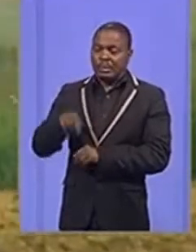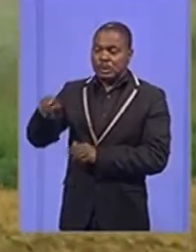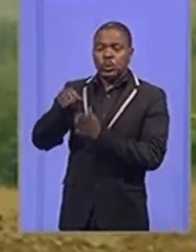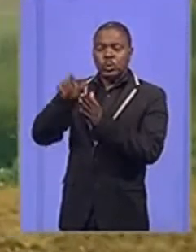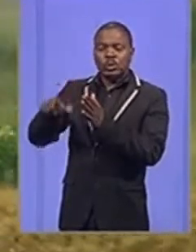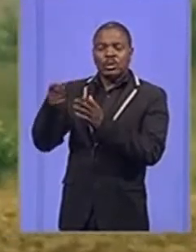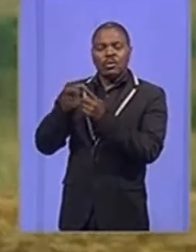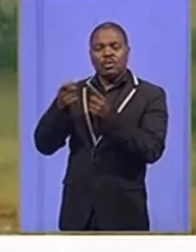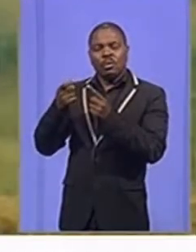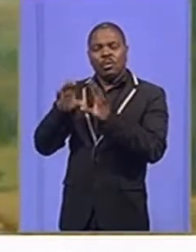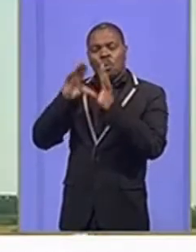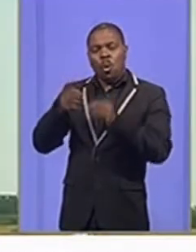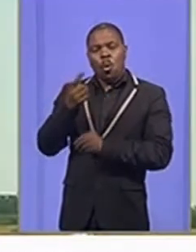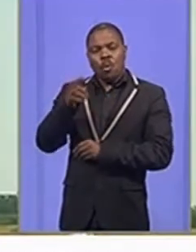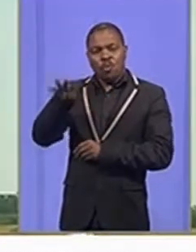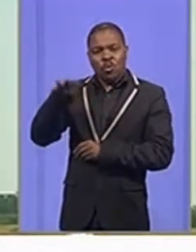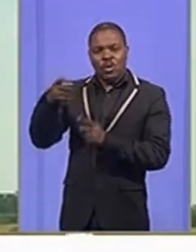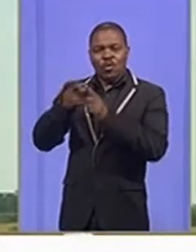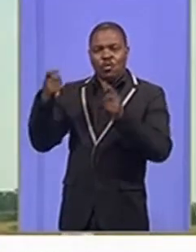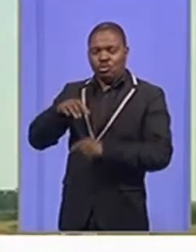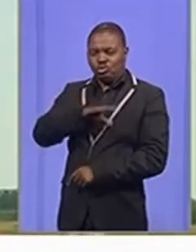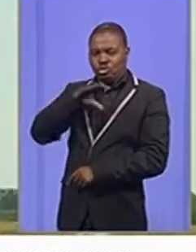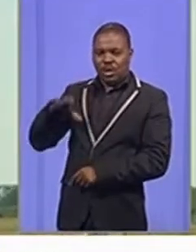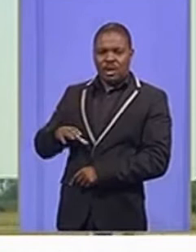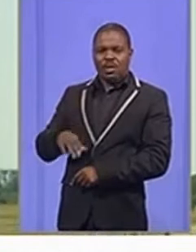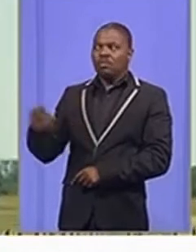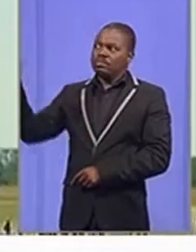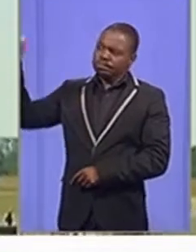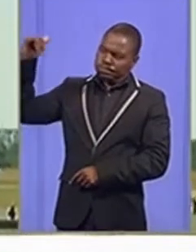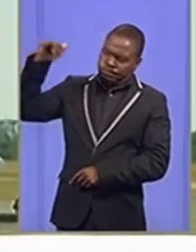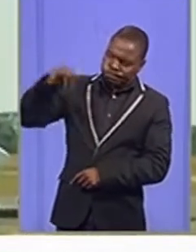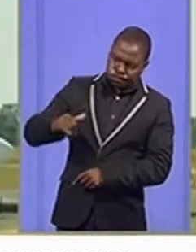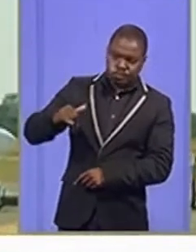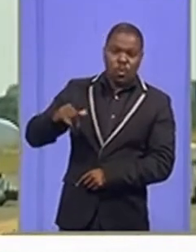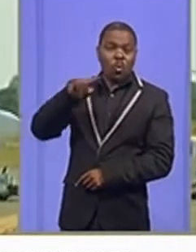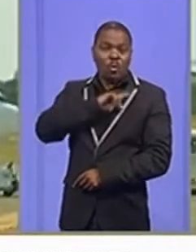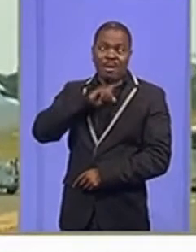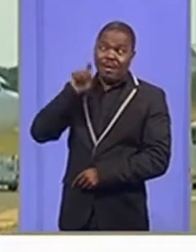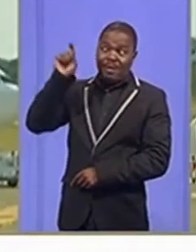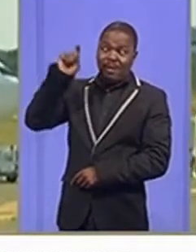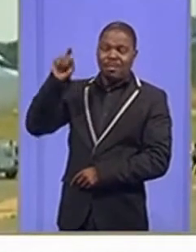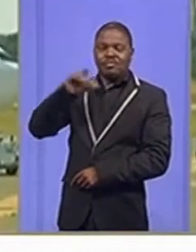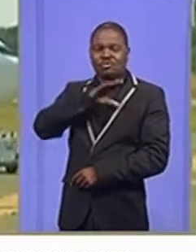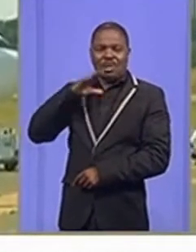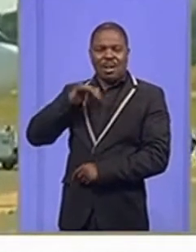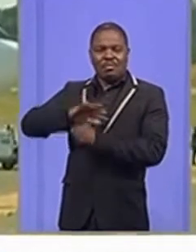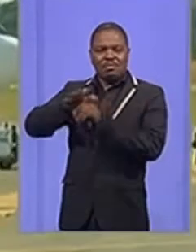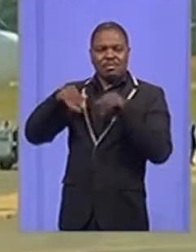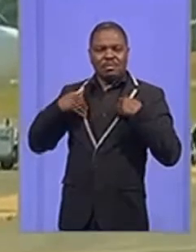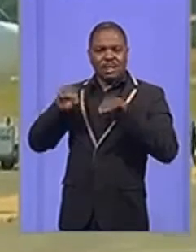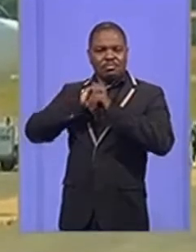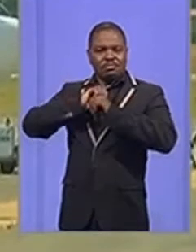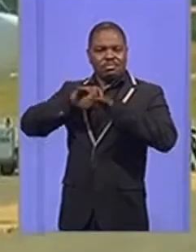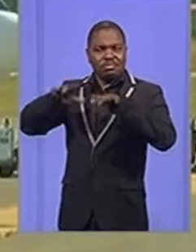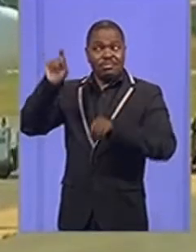ba lekgolo le lesomenne go tšwa Wuhan, China ba goroga. Se morago ga gore go phulege leuba la coronavirus